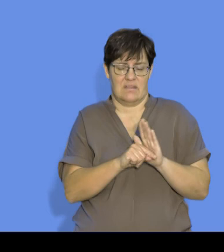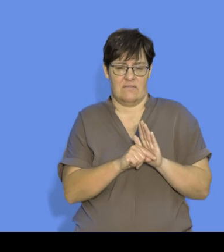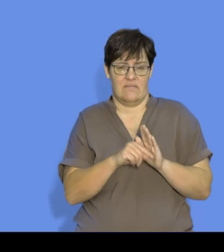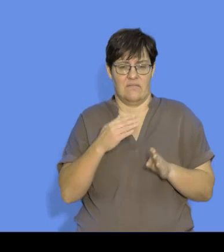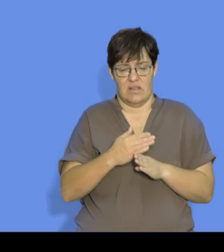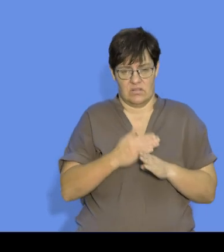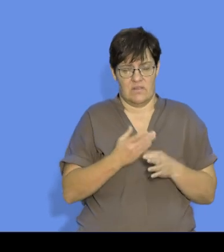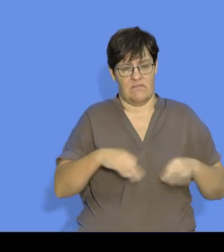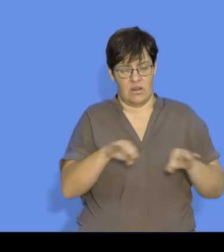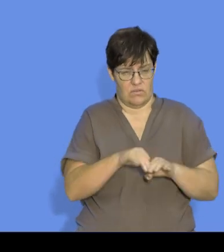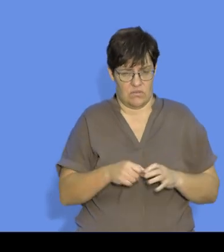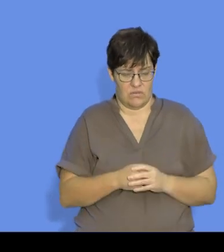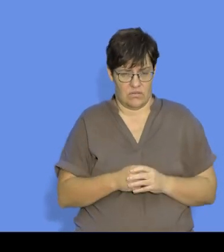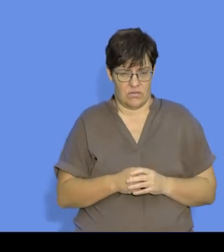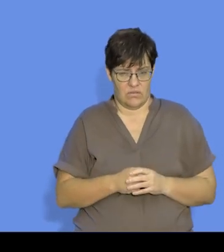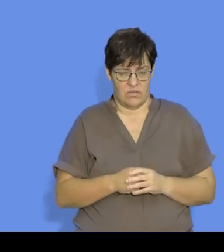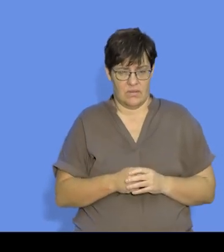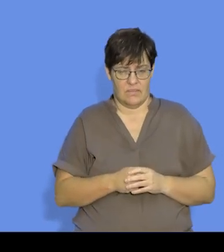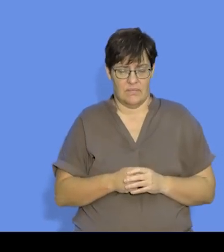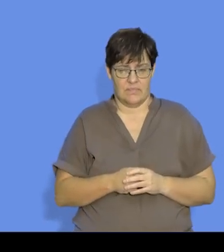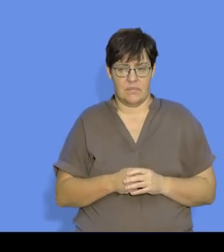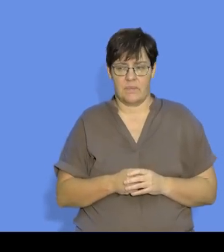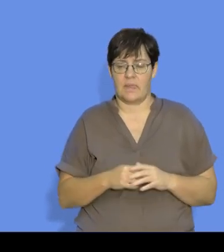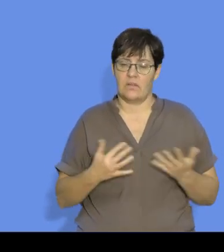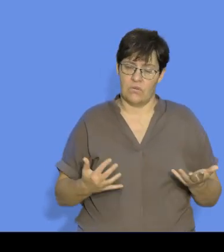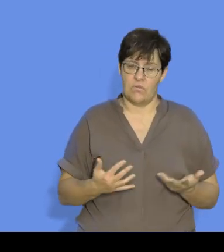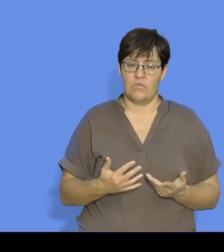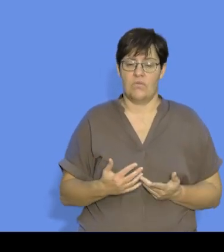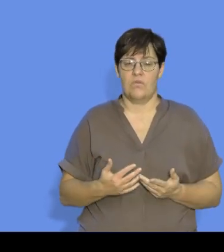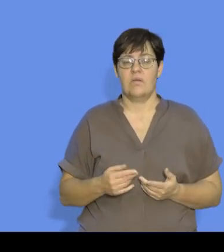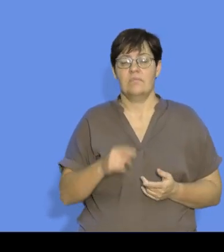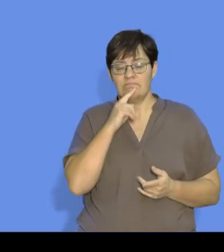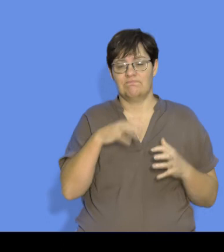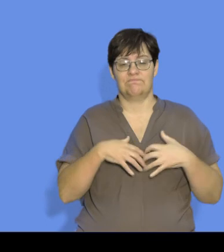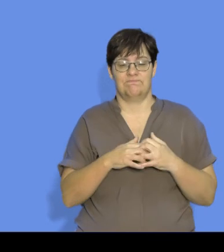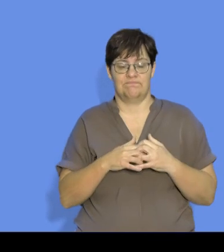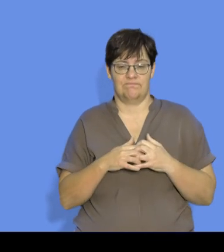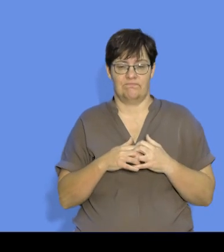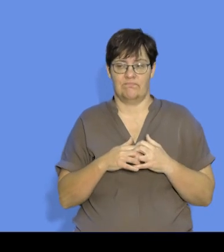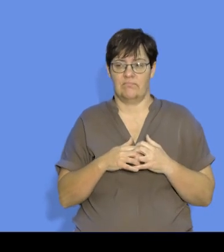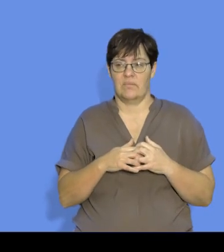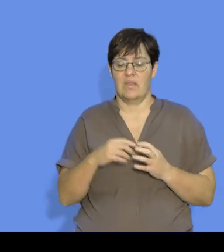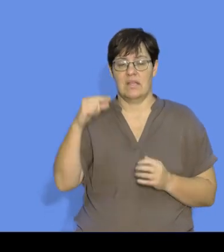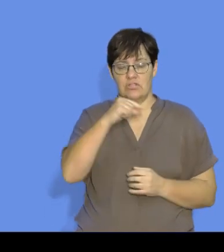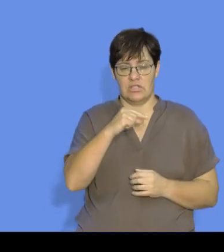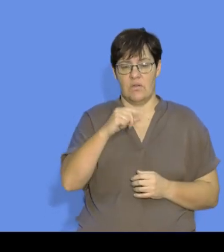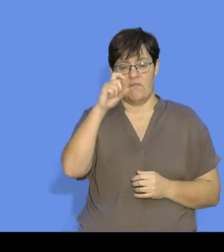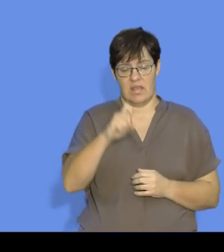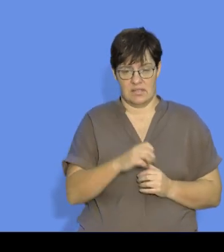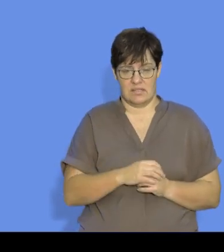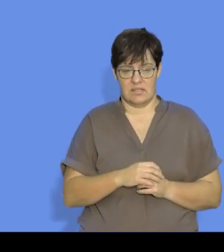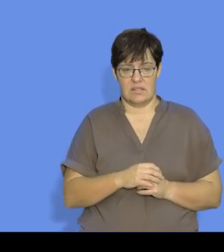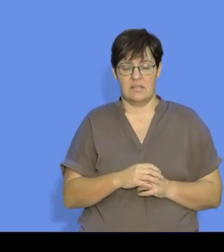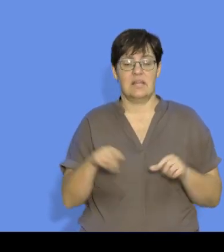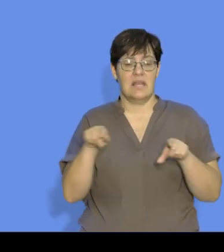negative function value or function notation rather. So it simply makes it a g